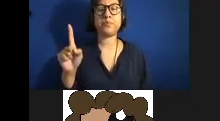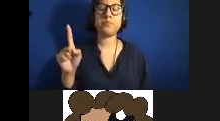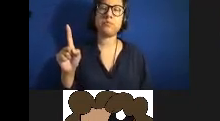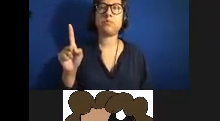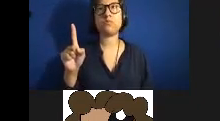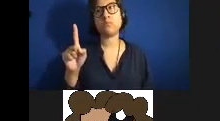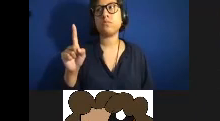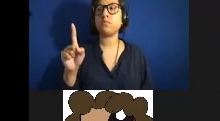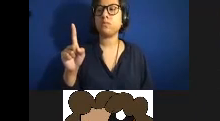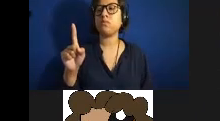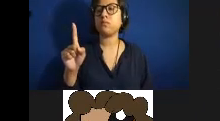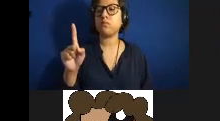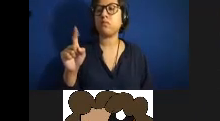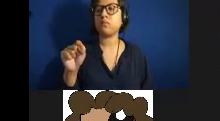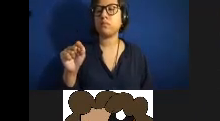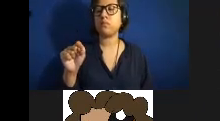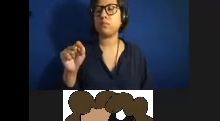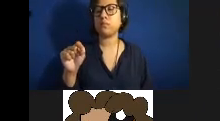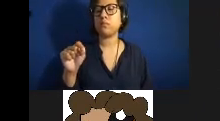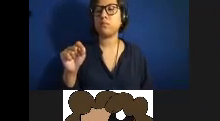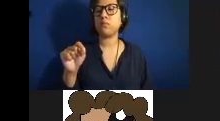an effort that